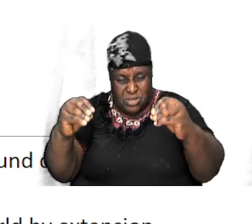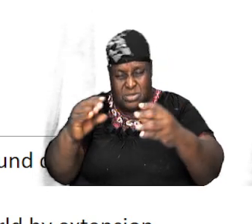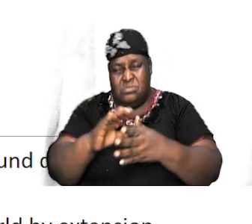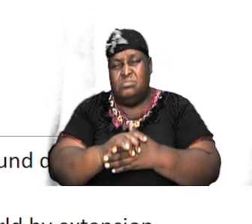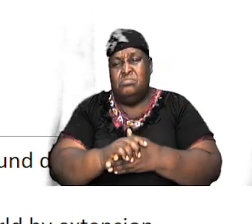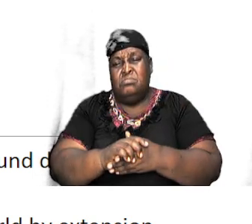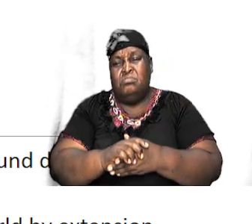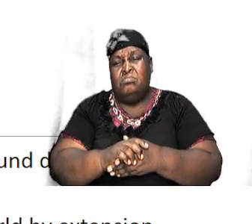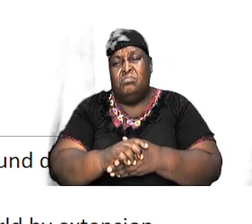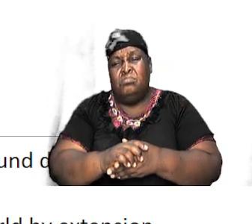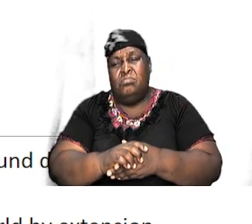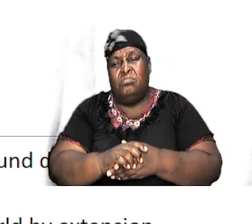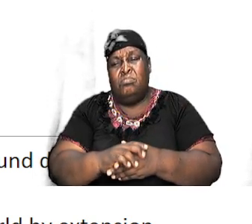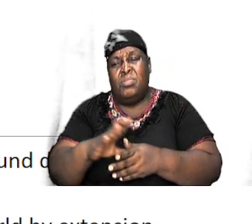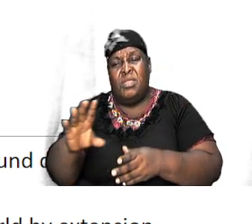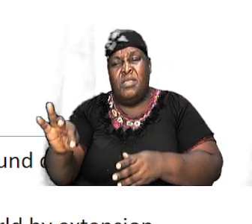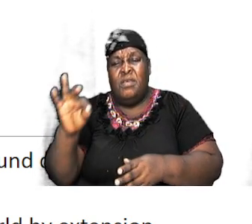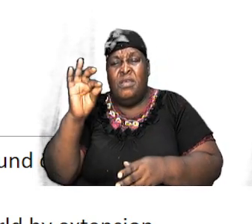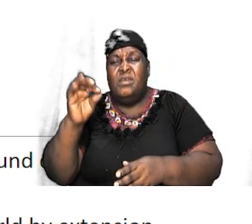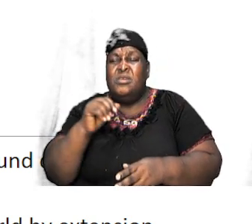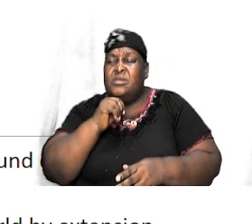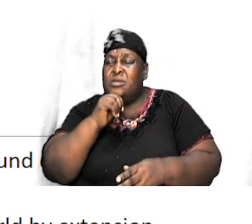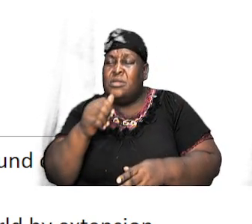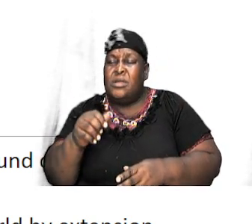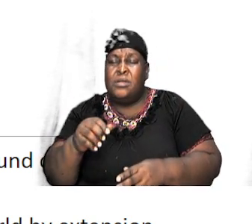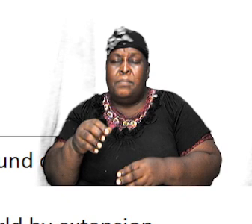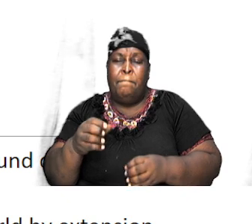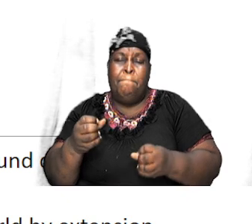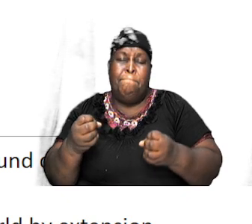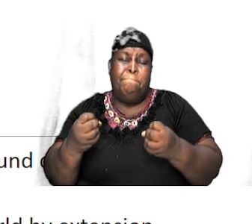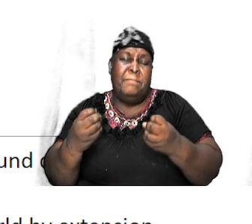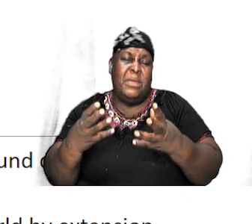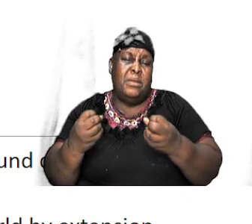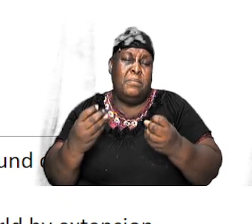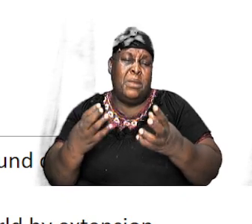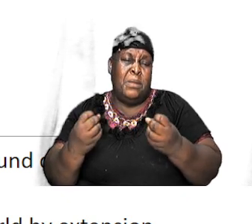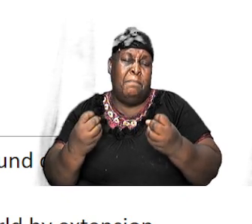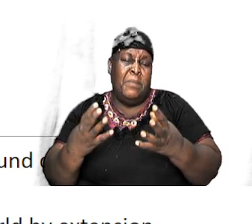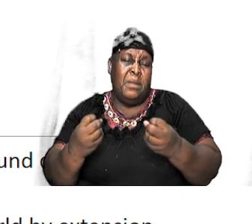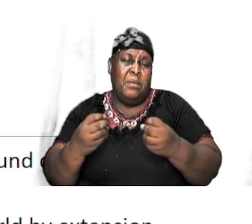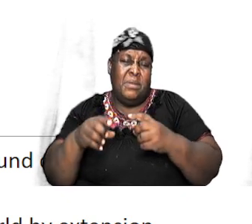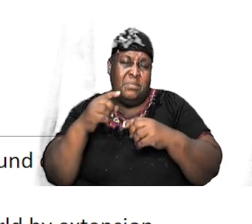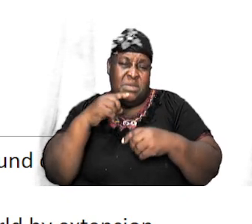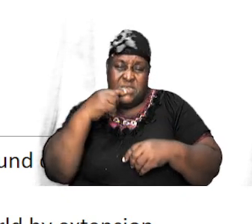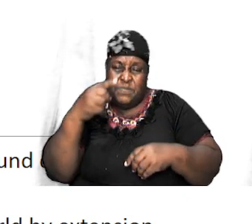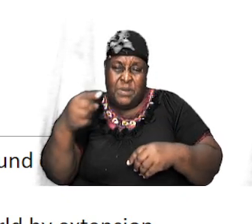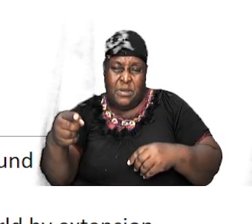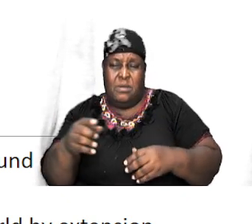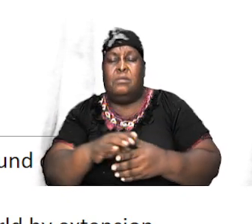Mark, you'll find that there wasn't a lot of parable there, you know.